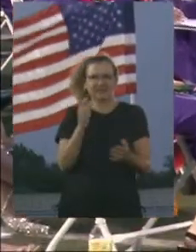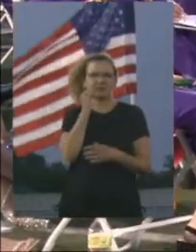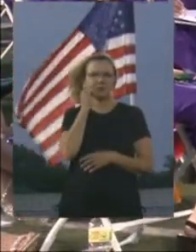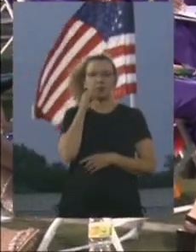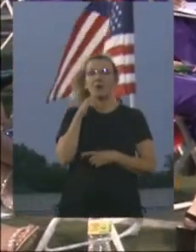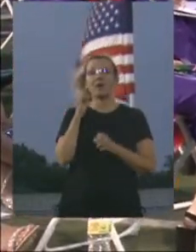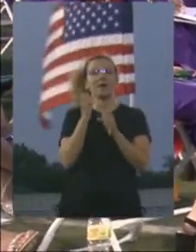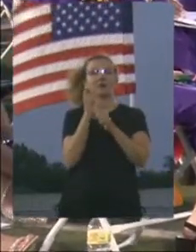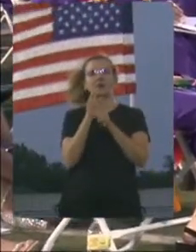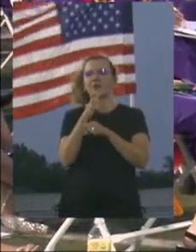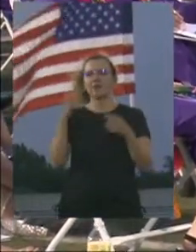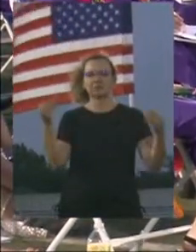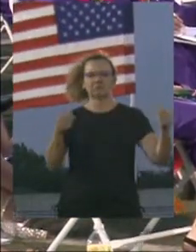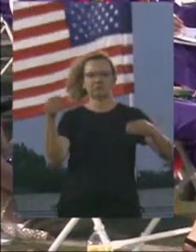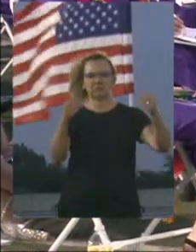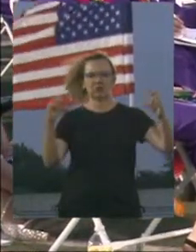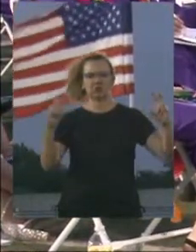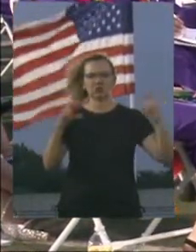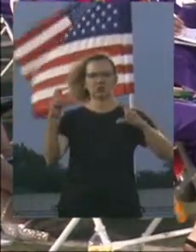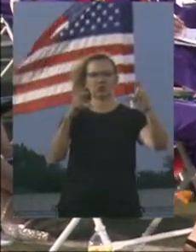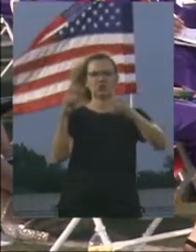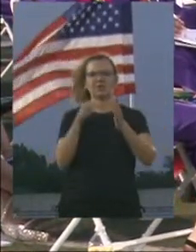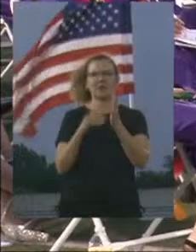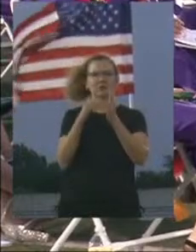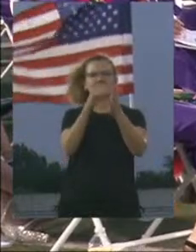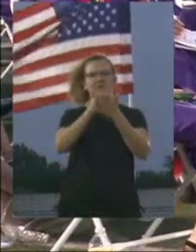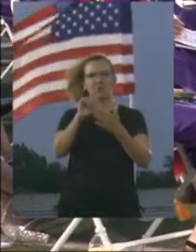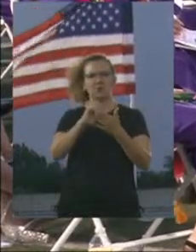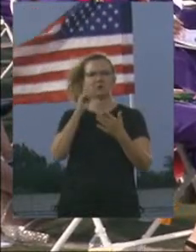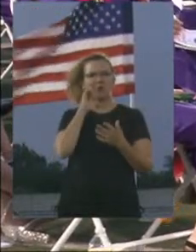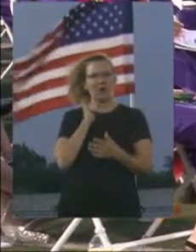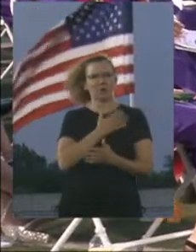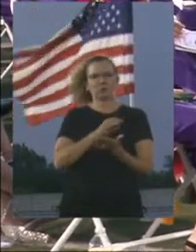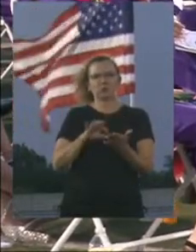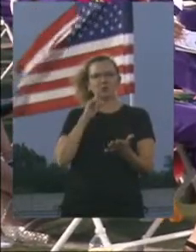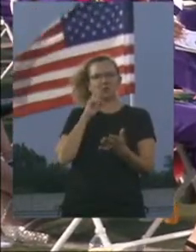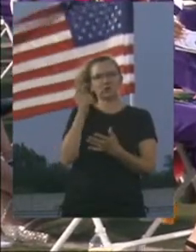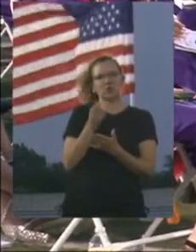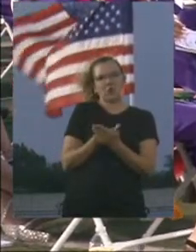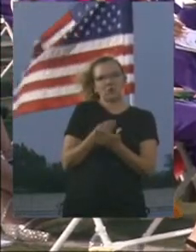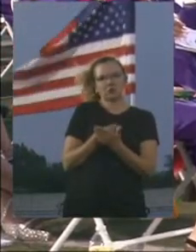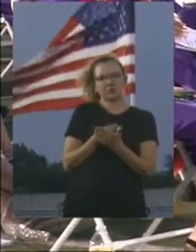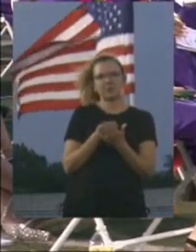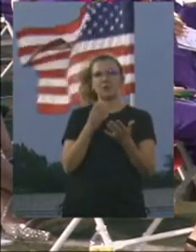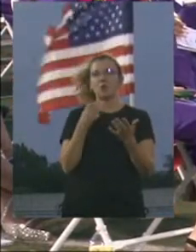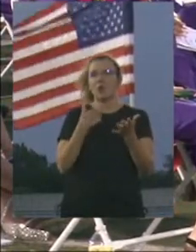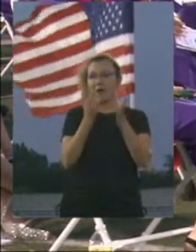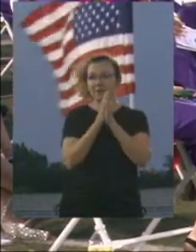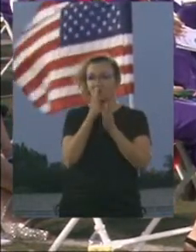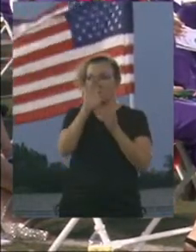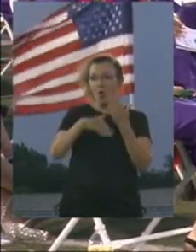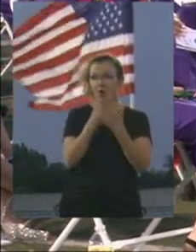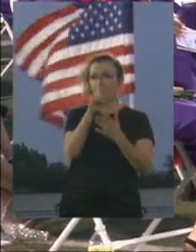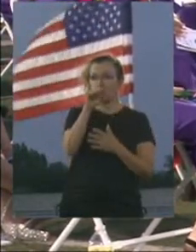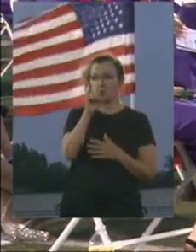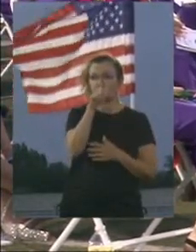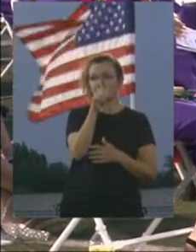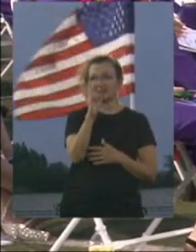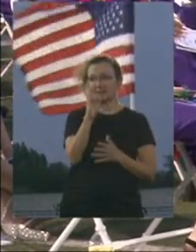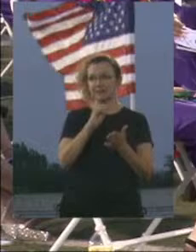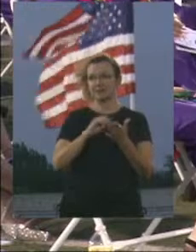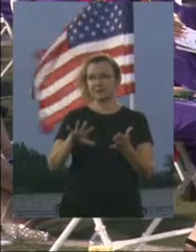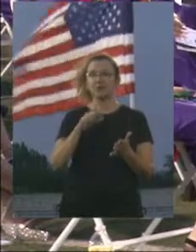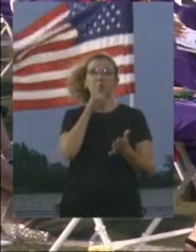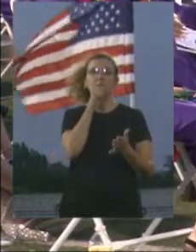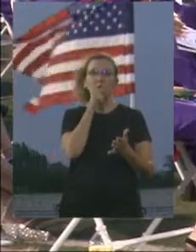they give thousands of dollars to our students for scholarships. We would like to ask that all 126 students